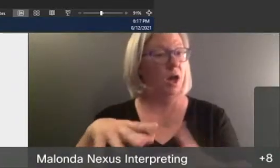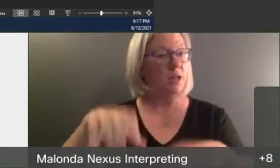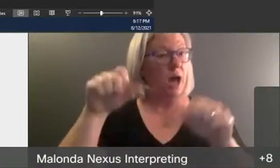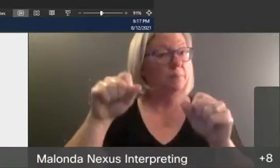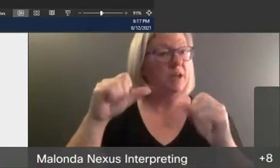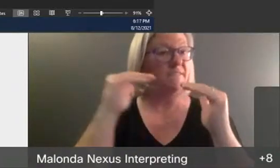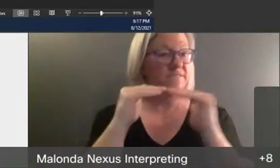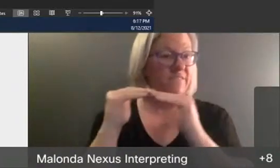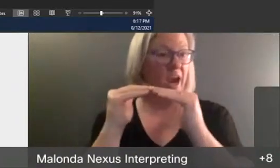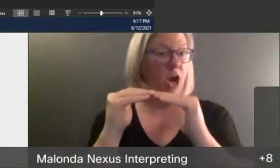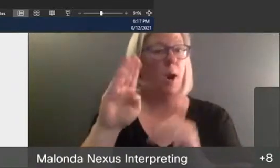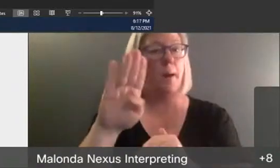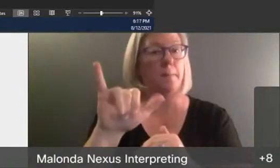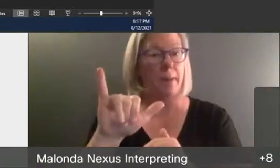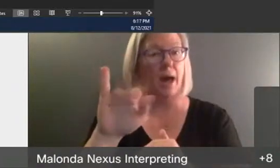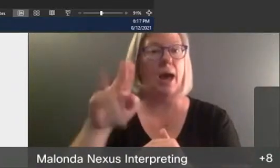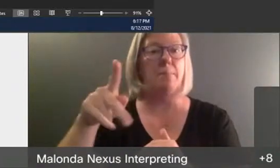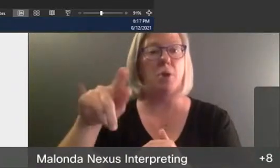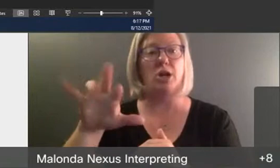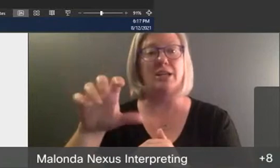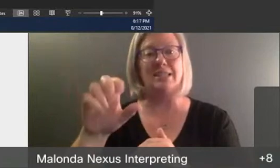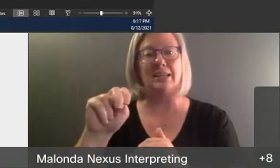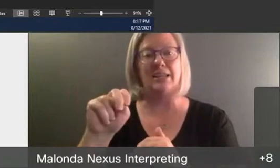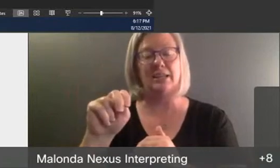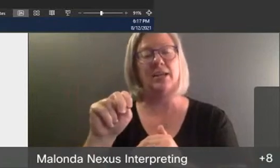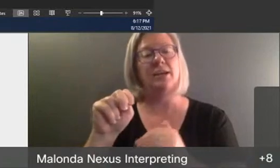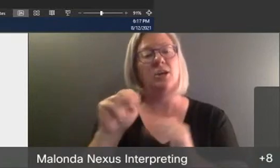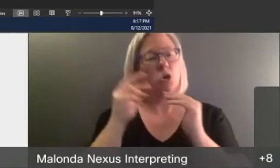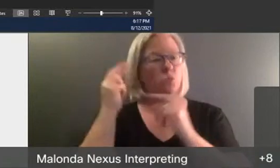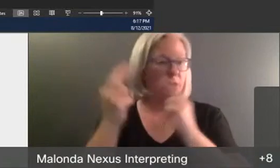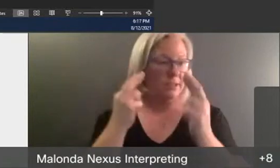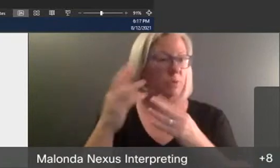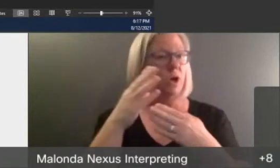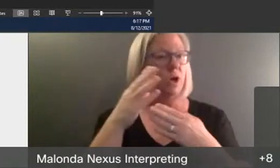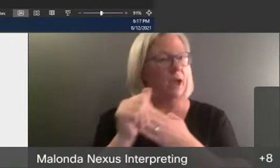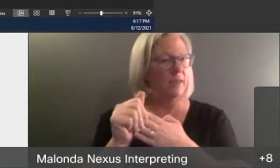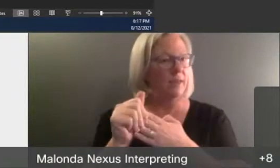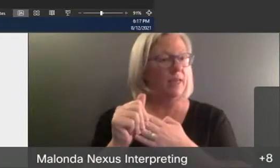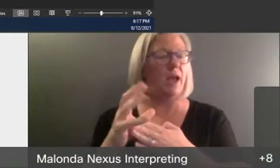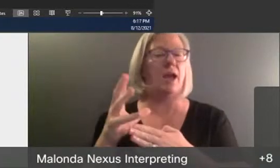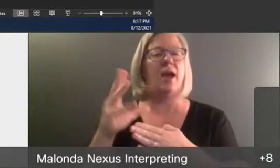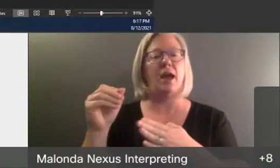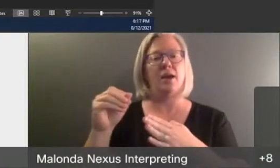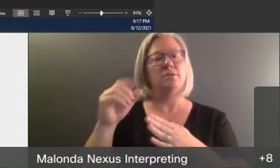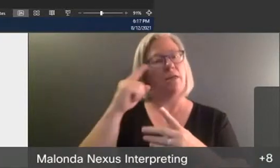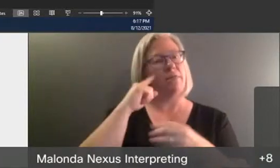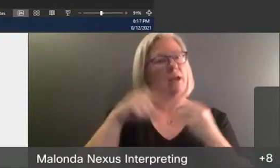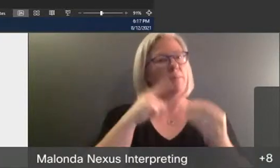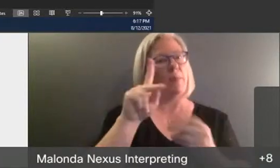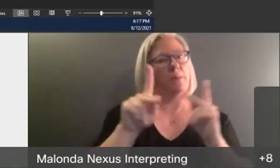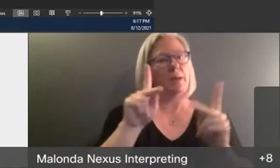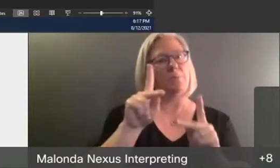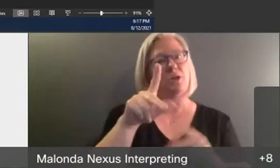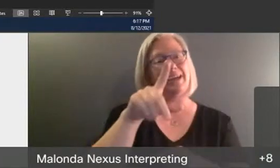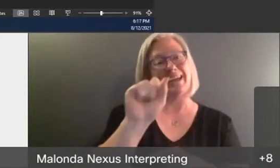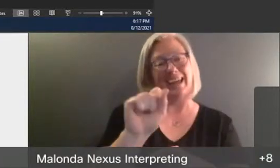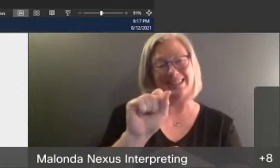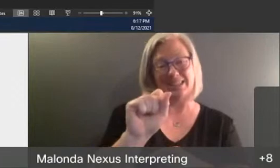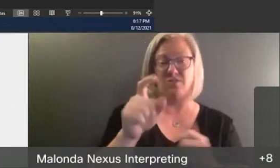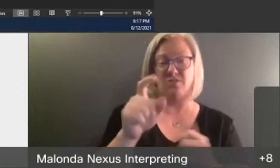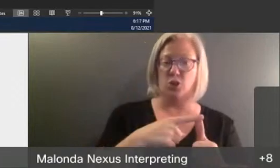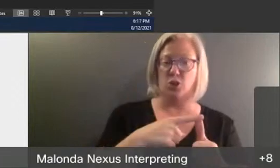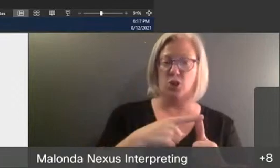guidelines, adhere to those guidelines, avoid partisan politics, and put the people of Kansas first? Or will you